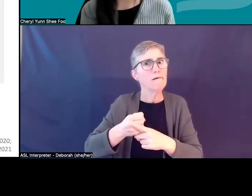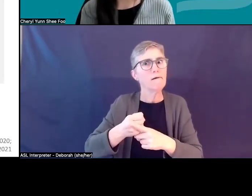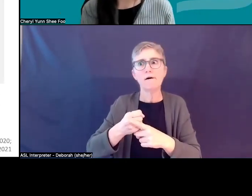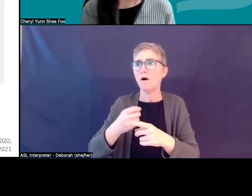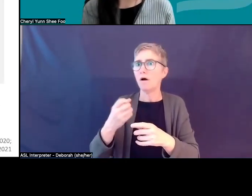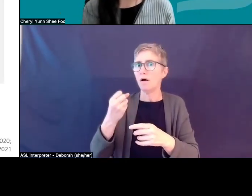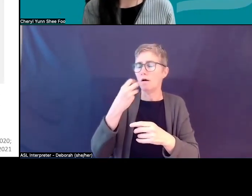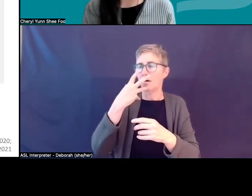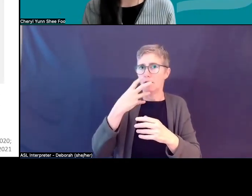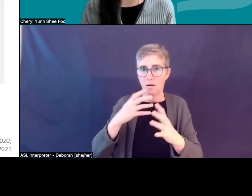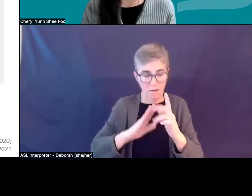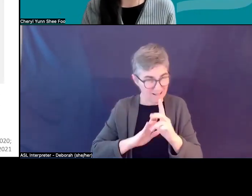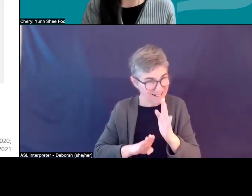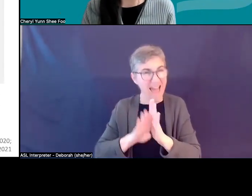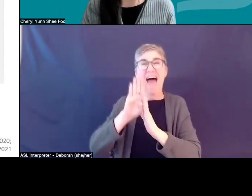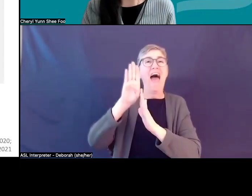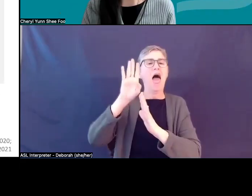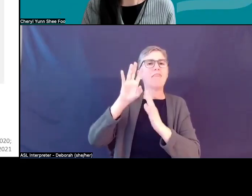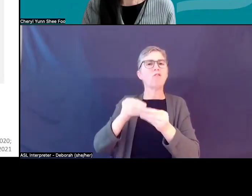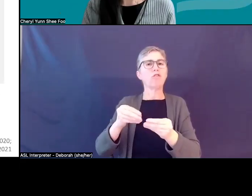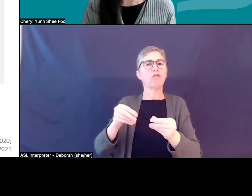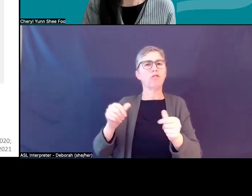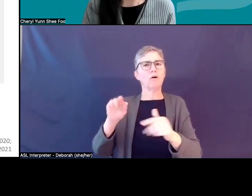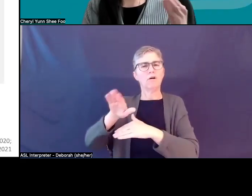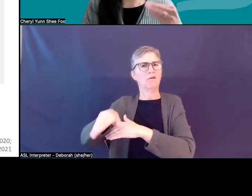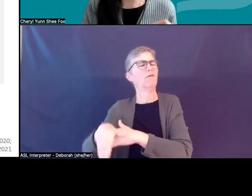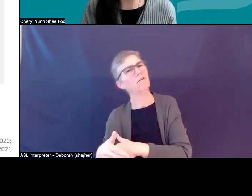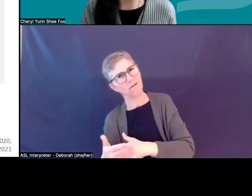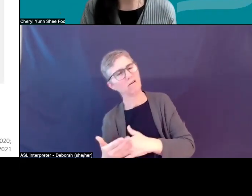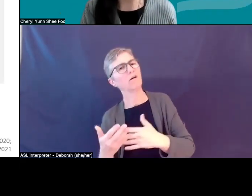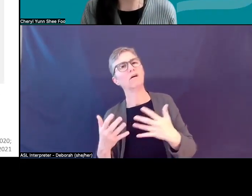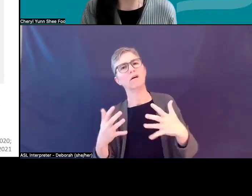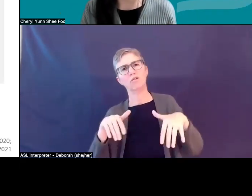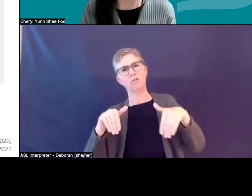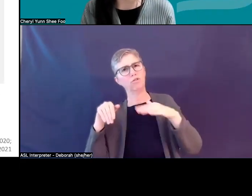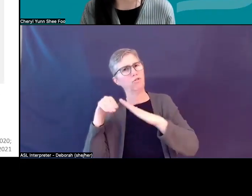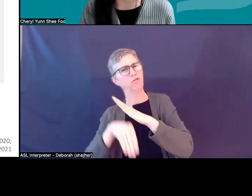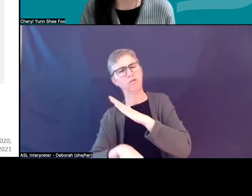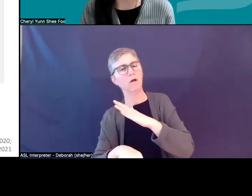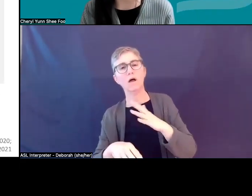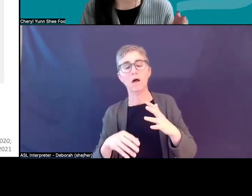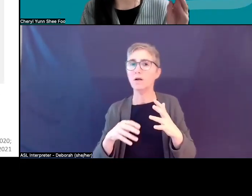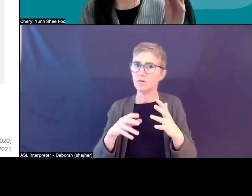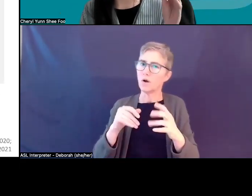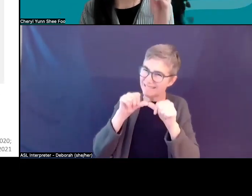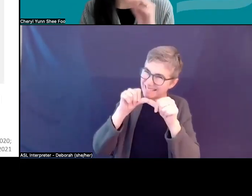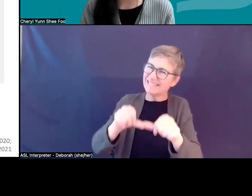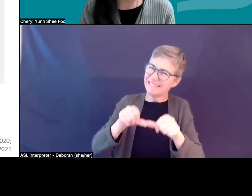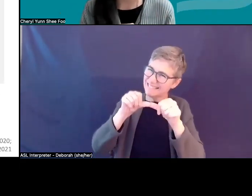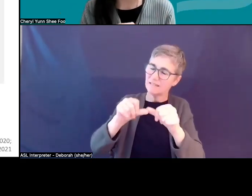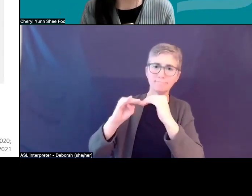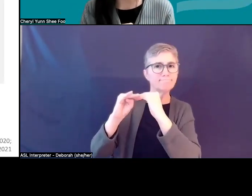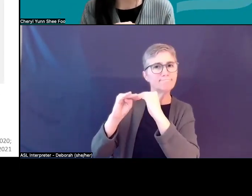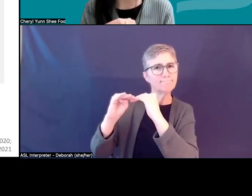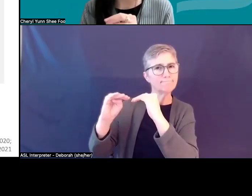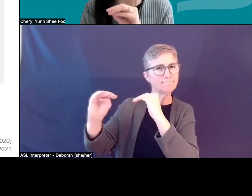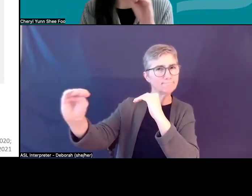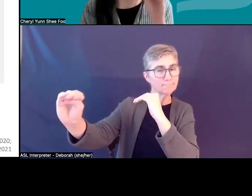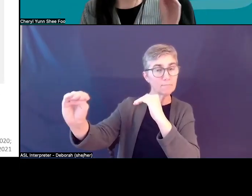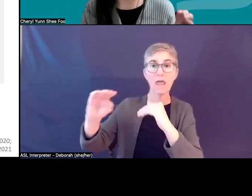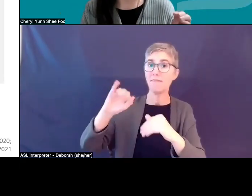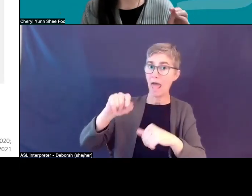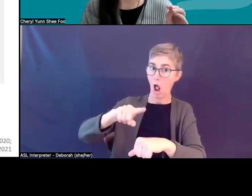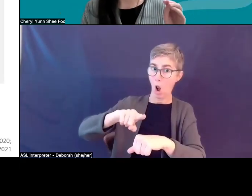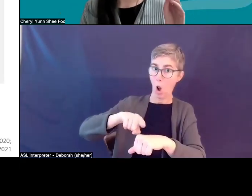rapid fluctuations with daily pills. And there is robust evidence to show that the long-acting version